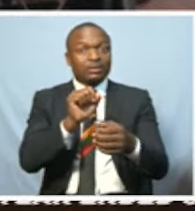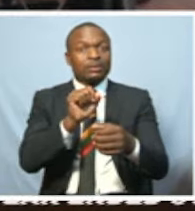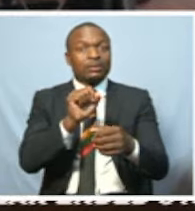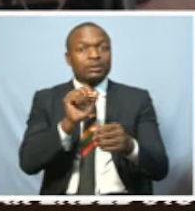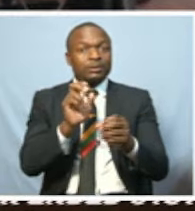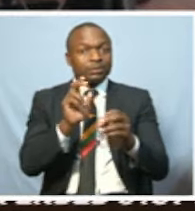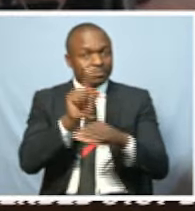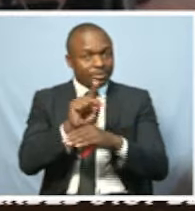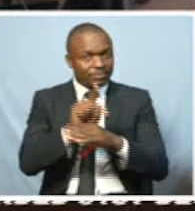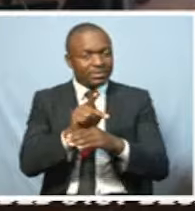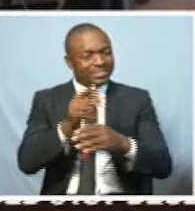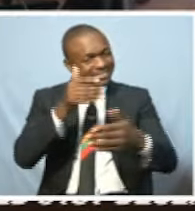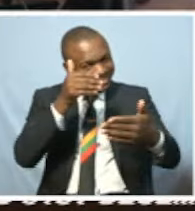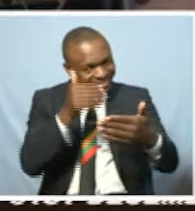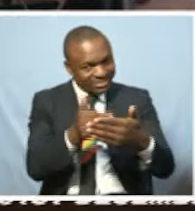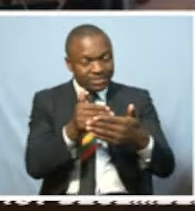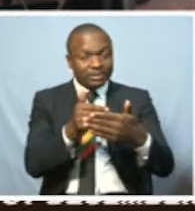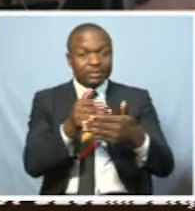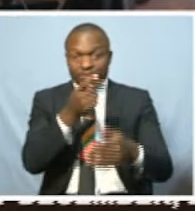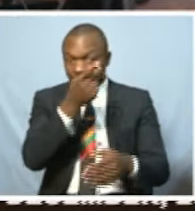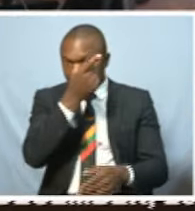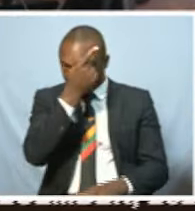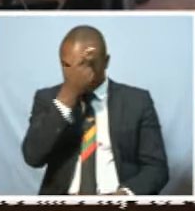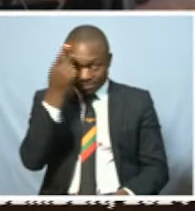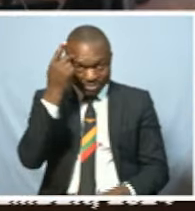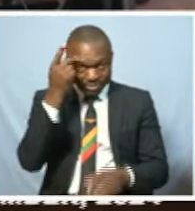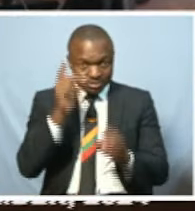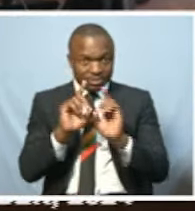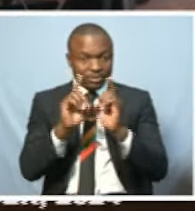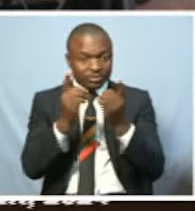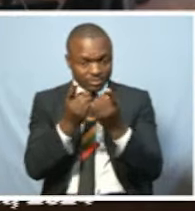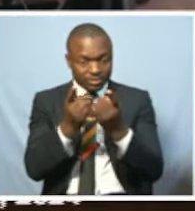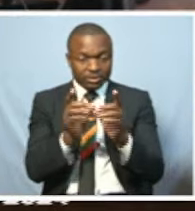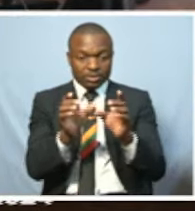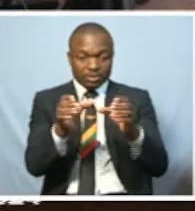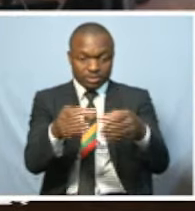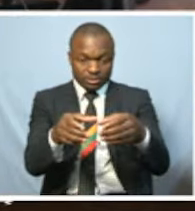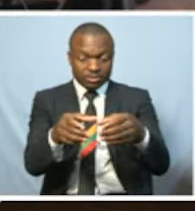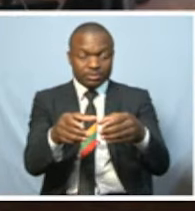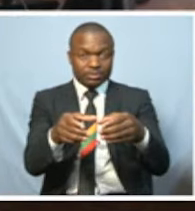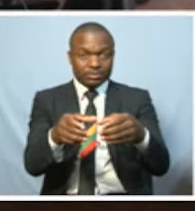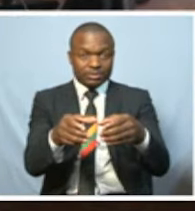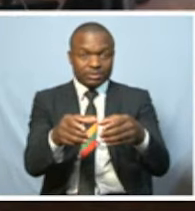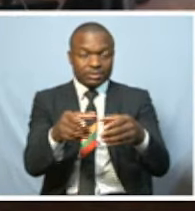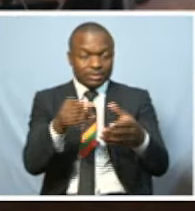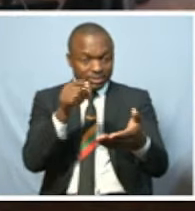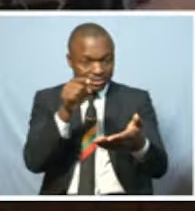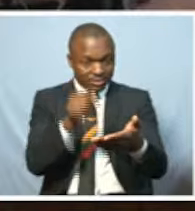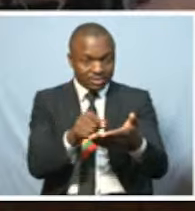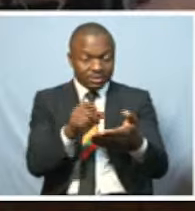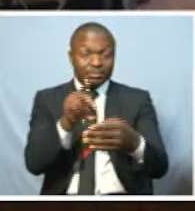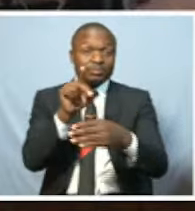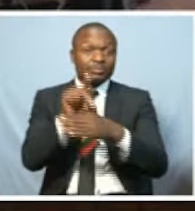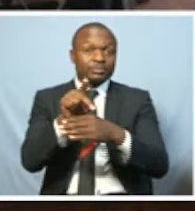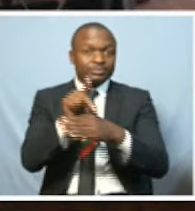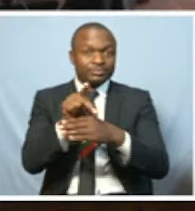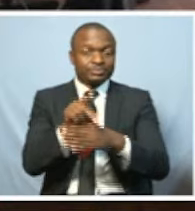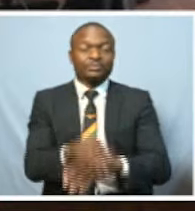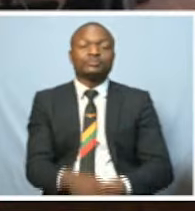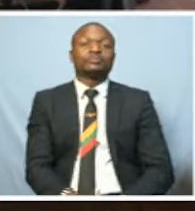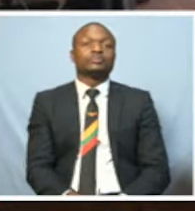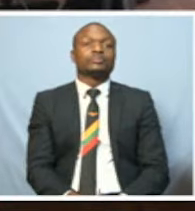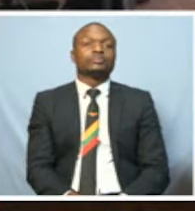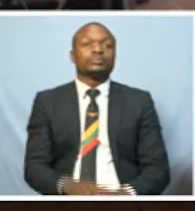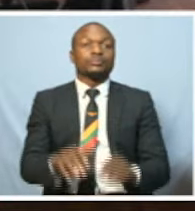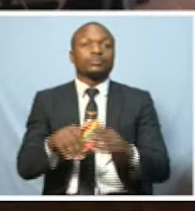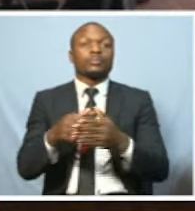to PETAUKE District Council, especially this particular project? How